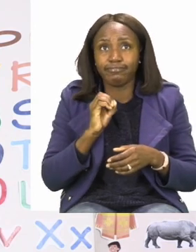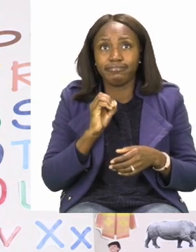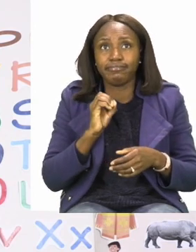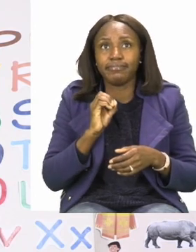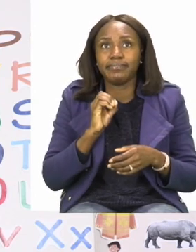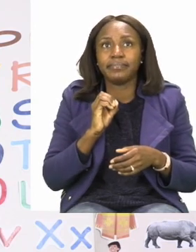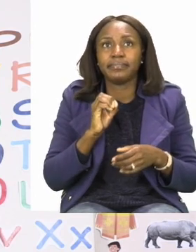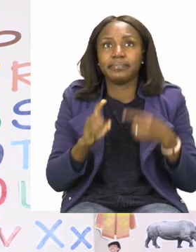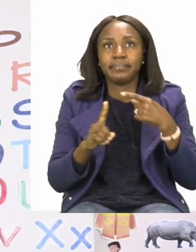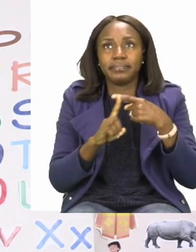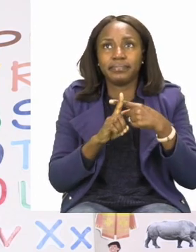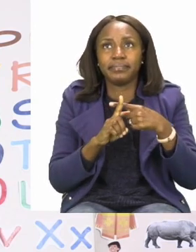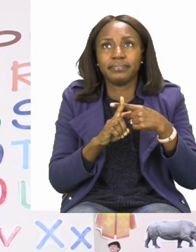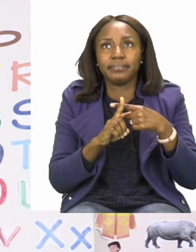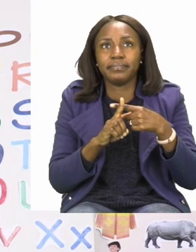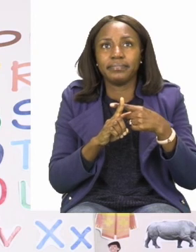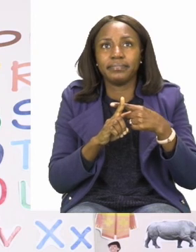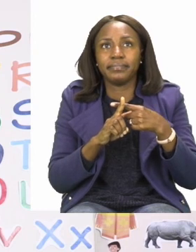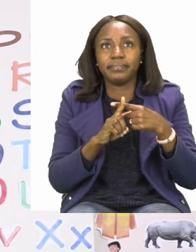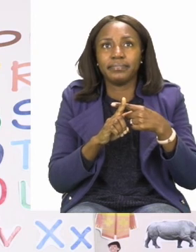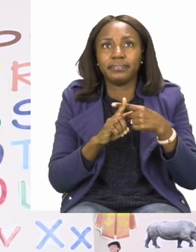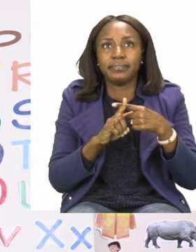20